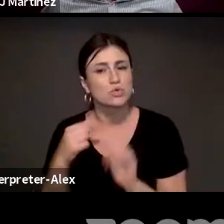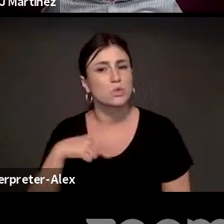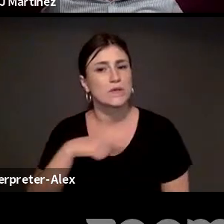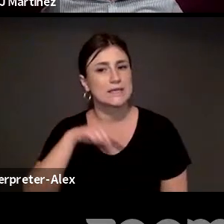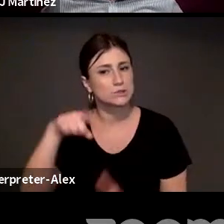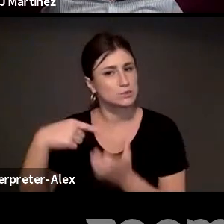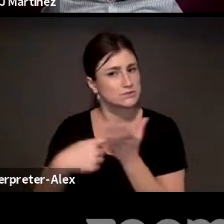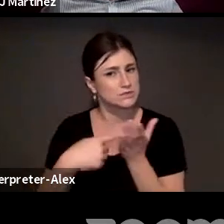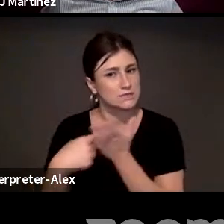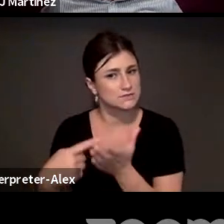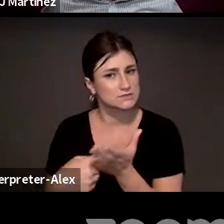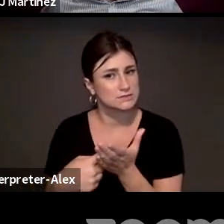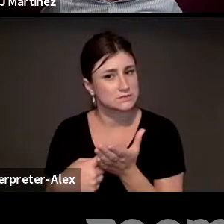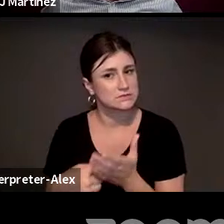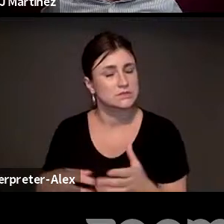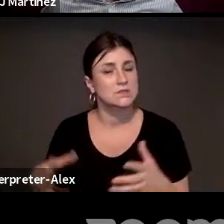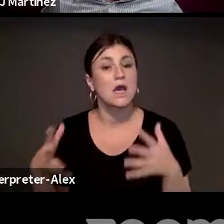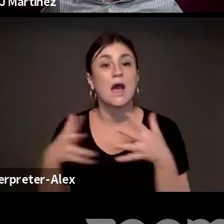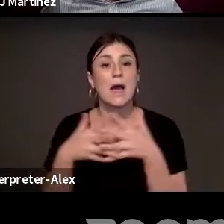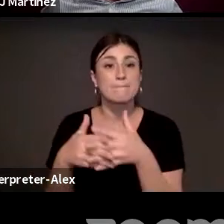as the American Rescue Fund